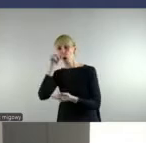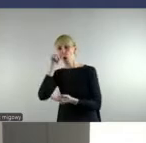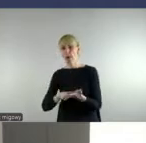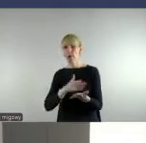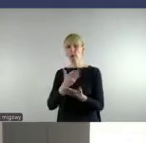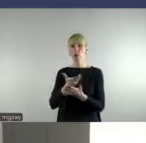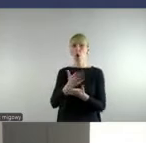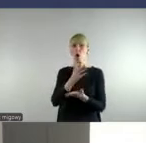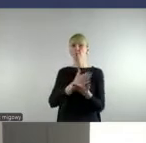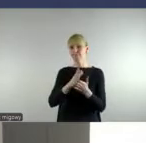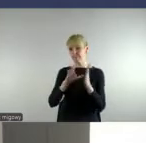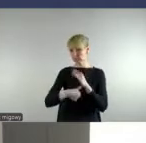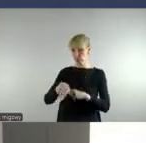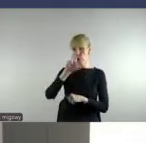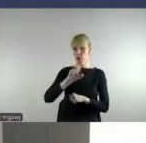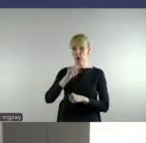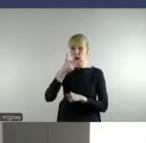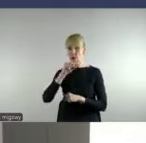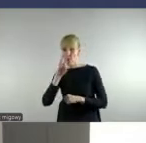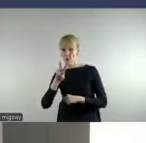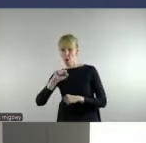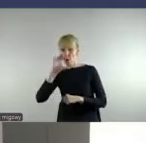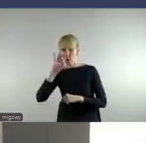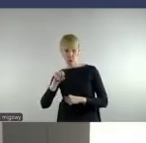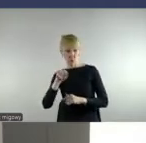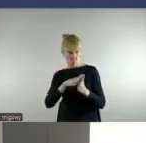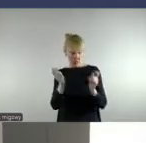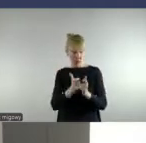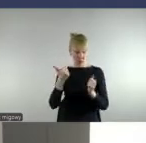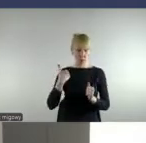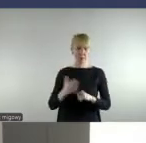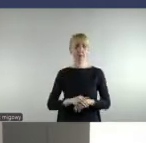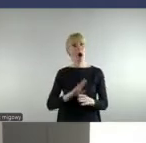provide their high-capacity pump to the city of Czarnowodze.